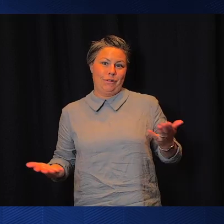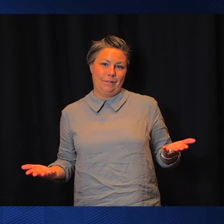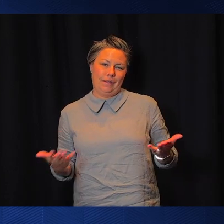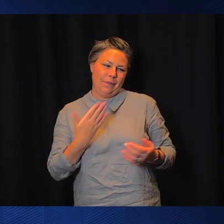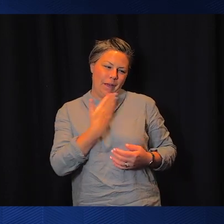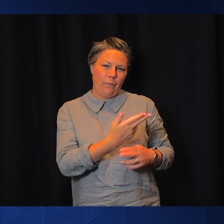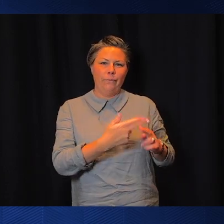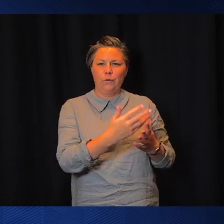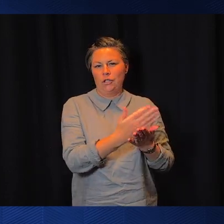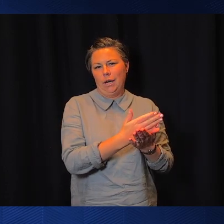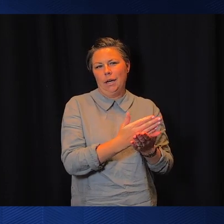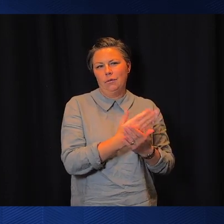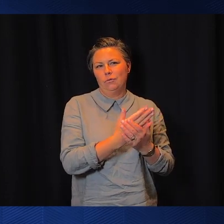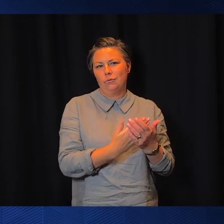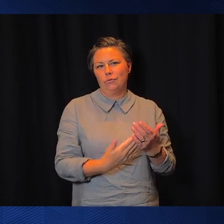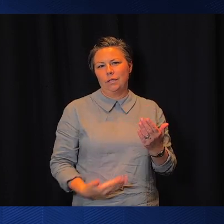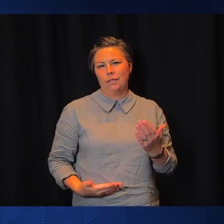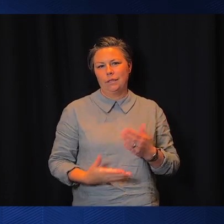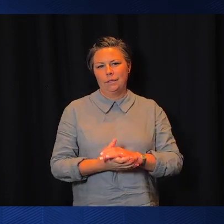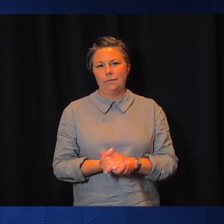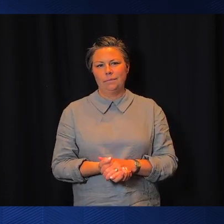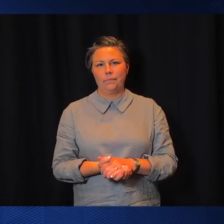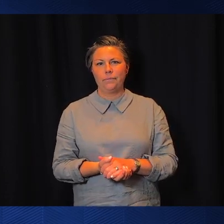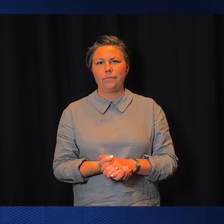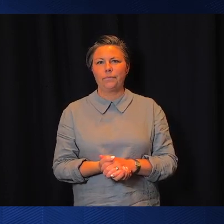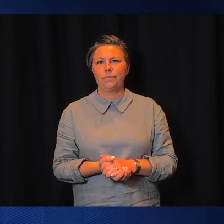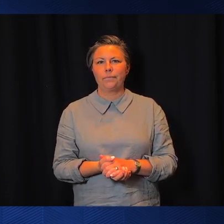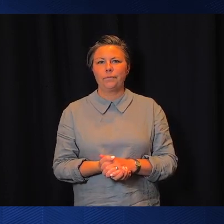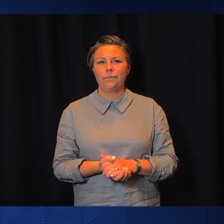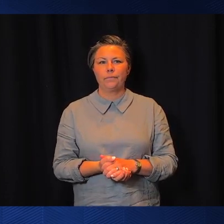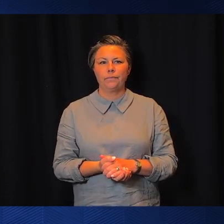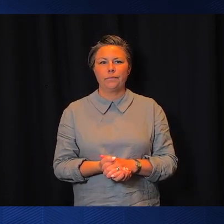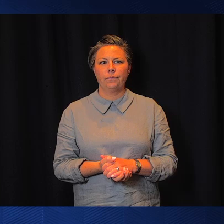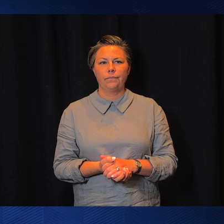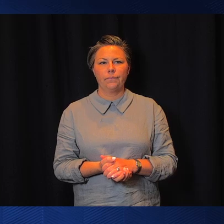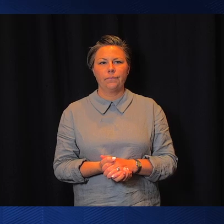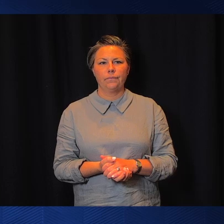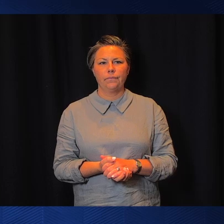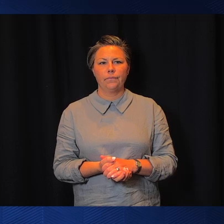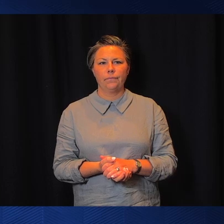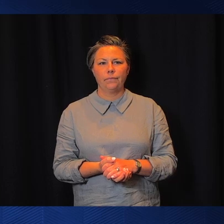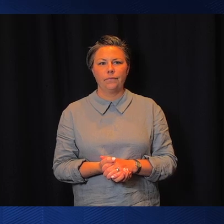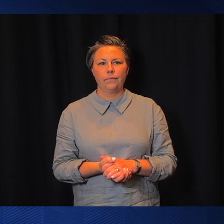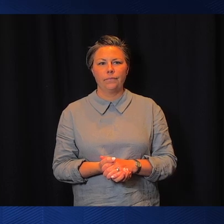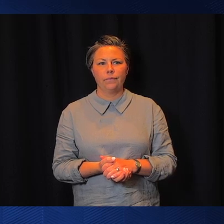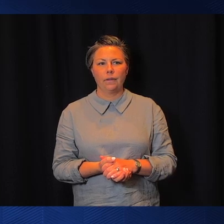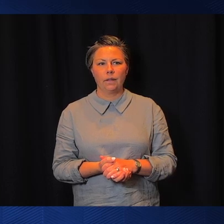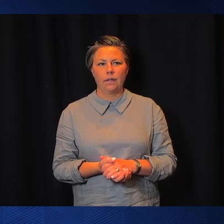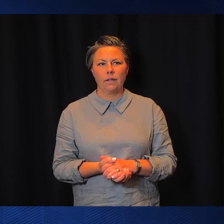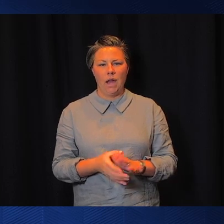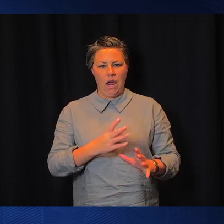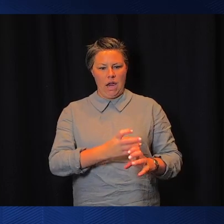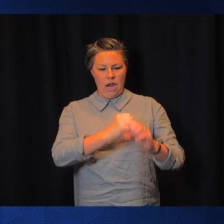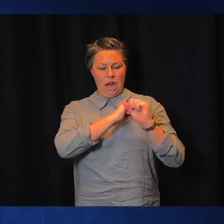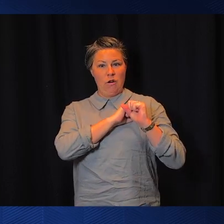sharing. And you know, when you talked about the unsung heroes, that's really the women in the community